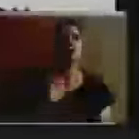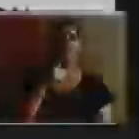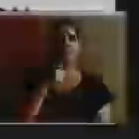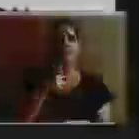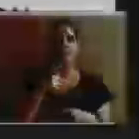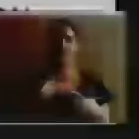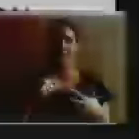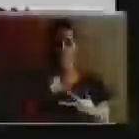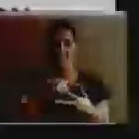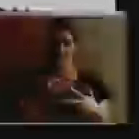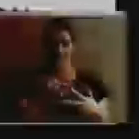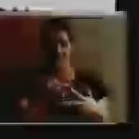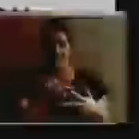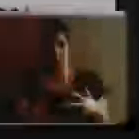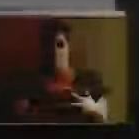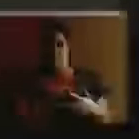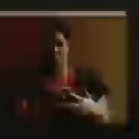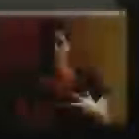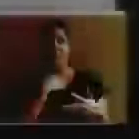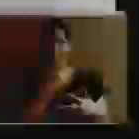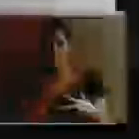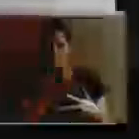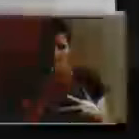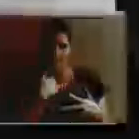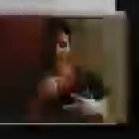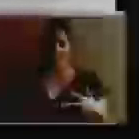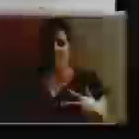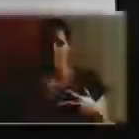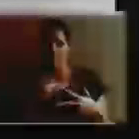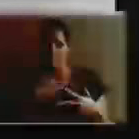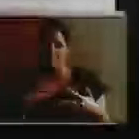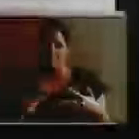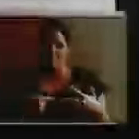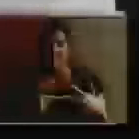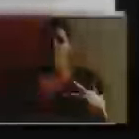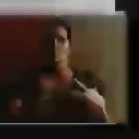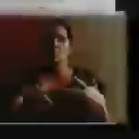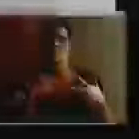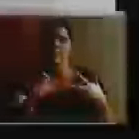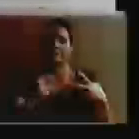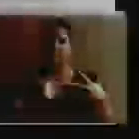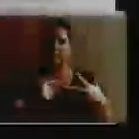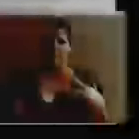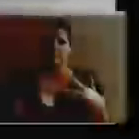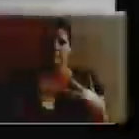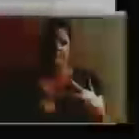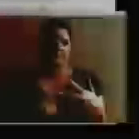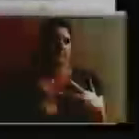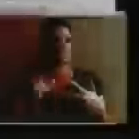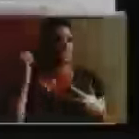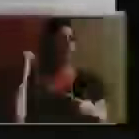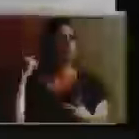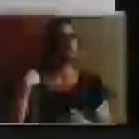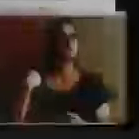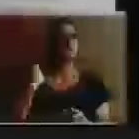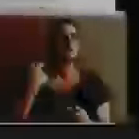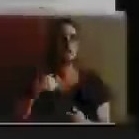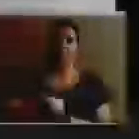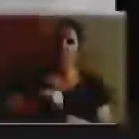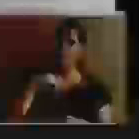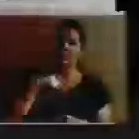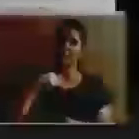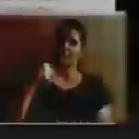the vision in action for year three. One of the things we're very proud, Ms. Porter and I attended